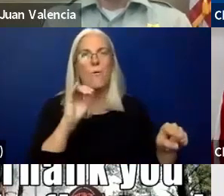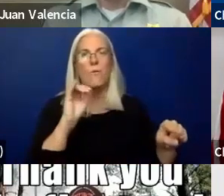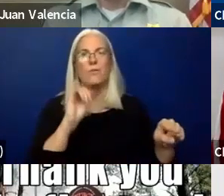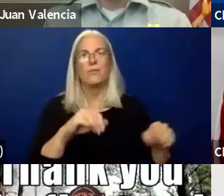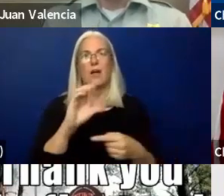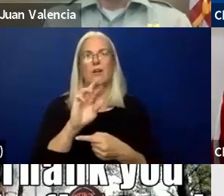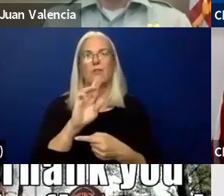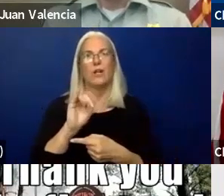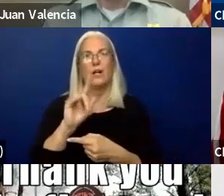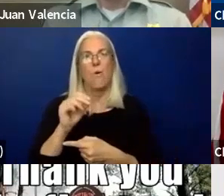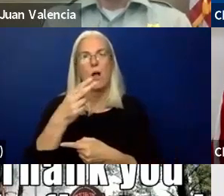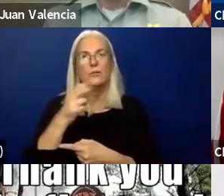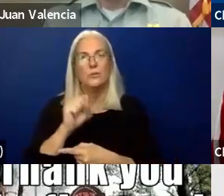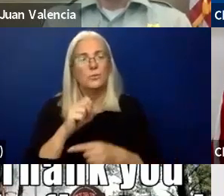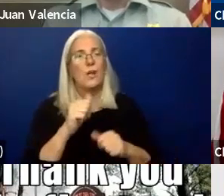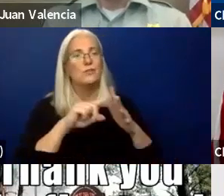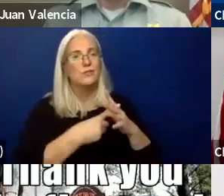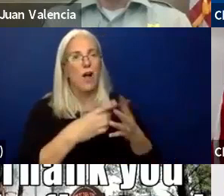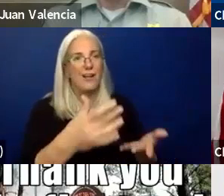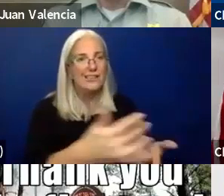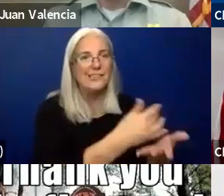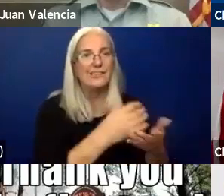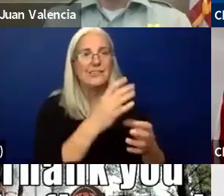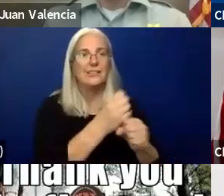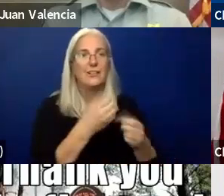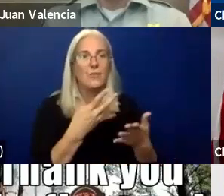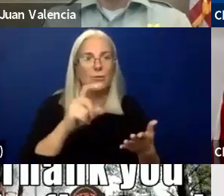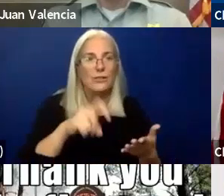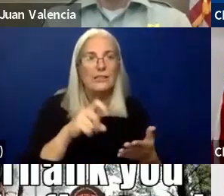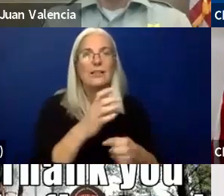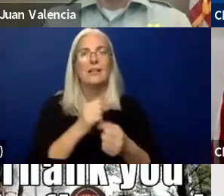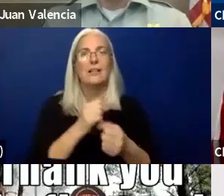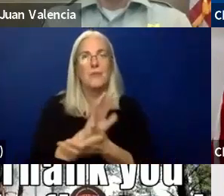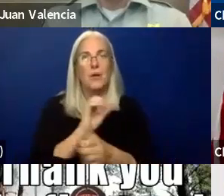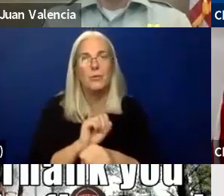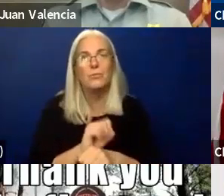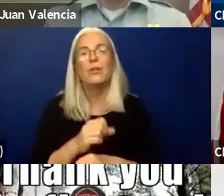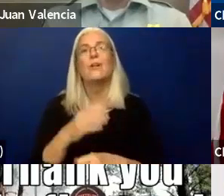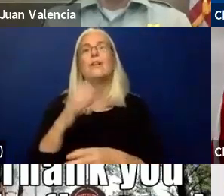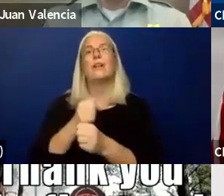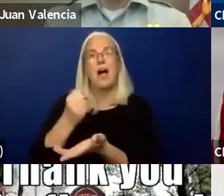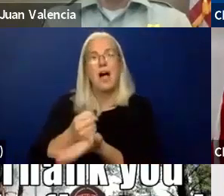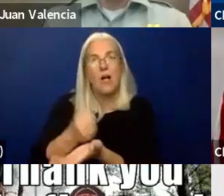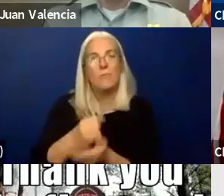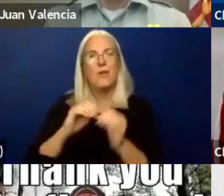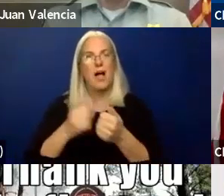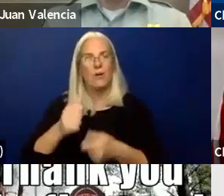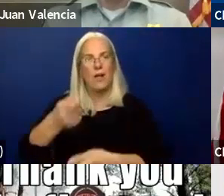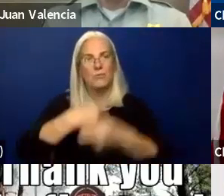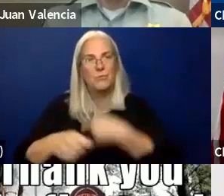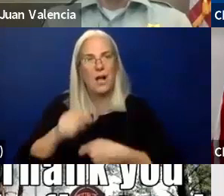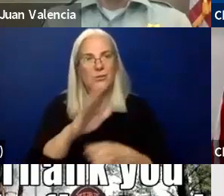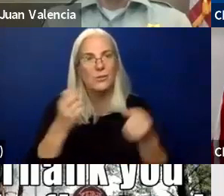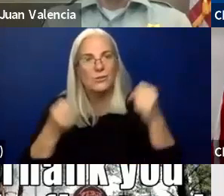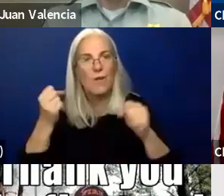assistance for everything from replacing documents such as driver's license, licenses, identification